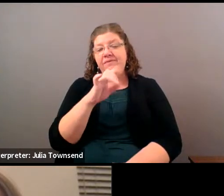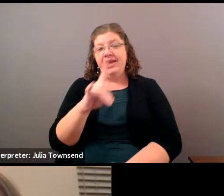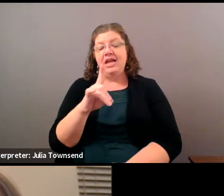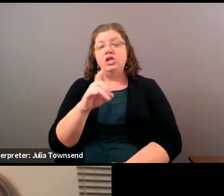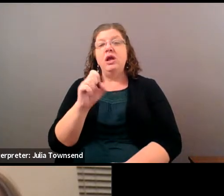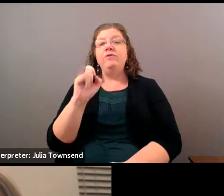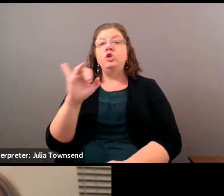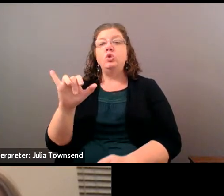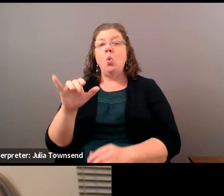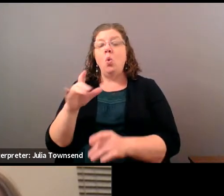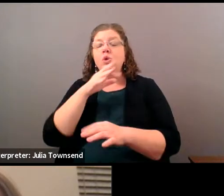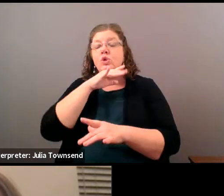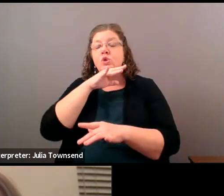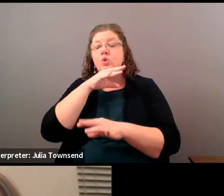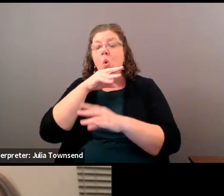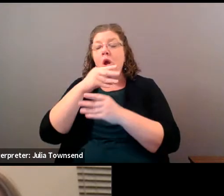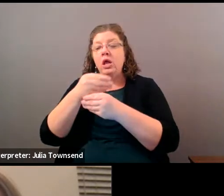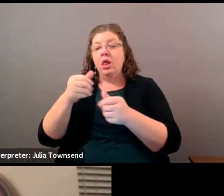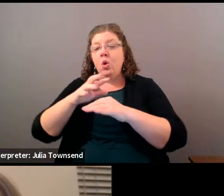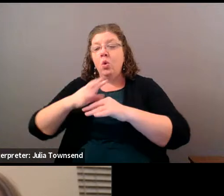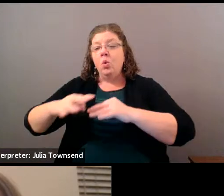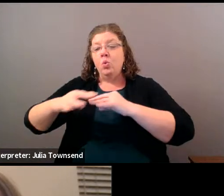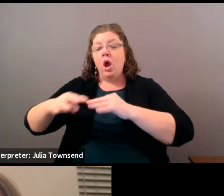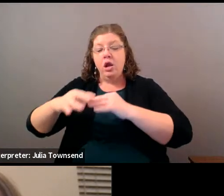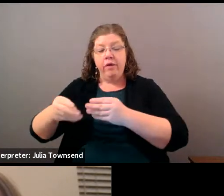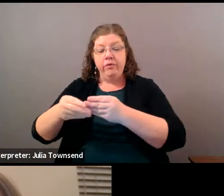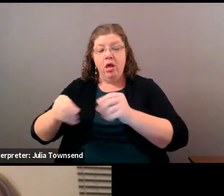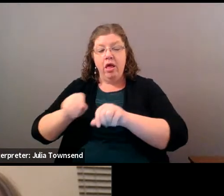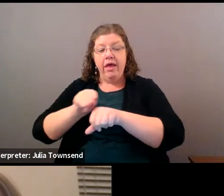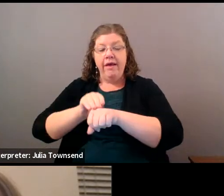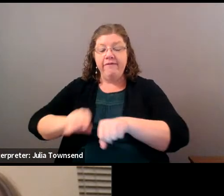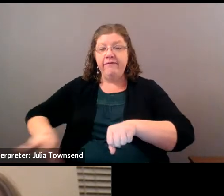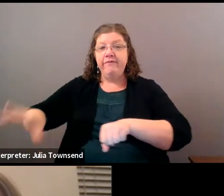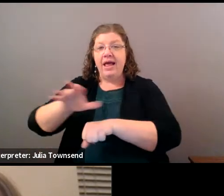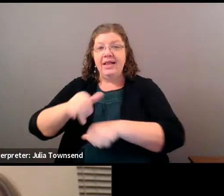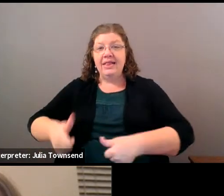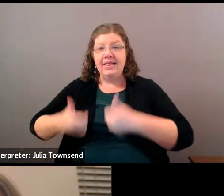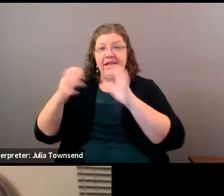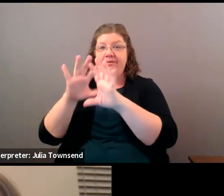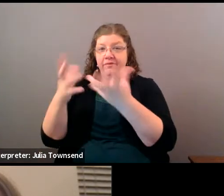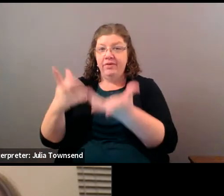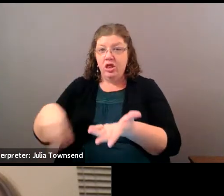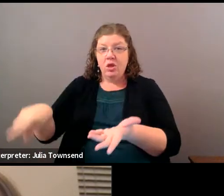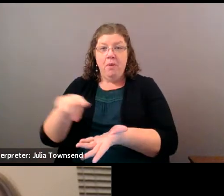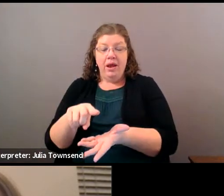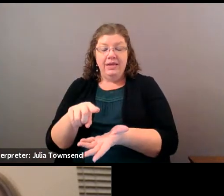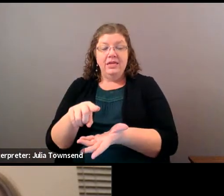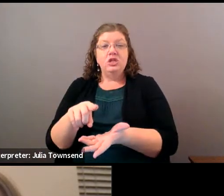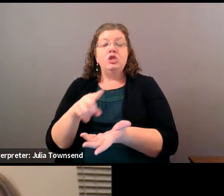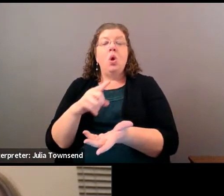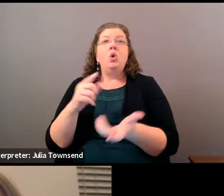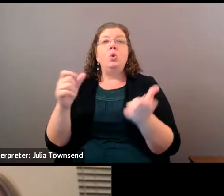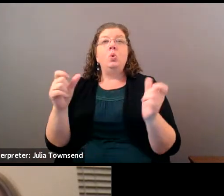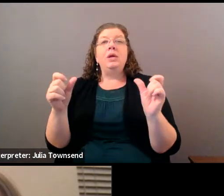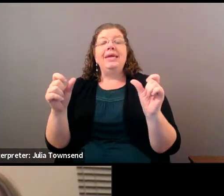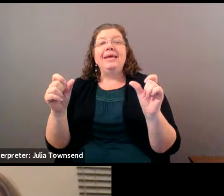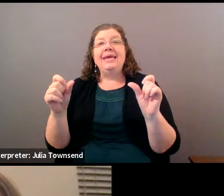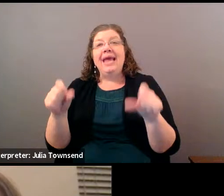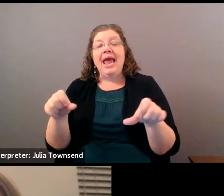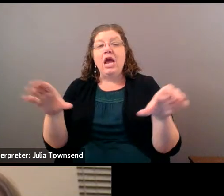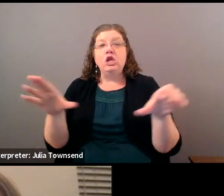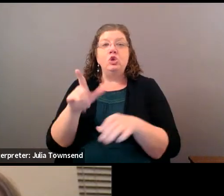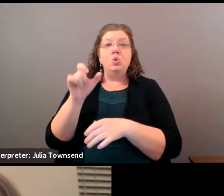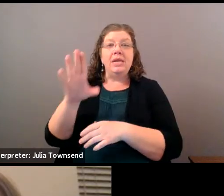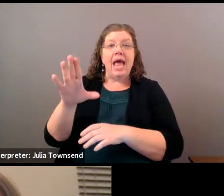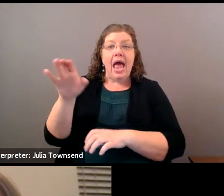that in lake waters and bodies of water and the wildlife that live within those bodies of water. So you can do lab